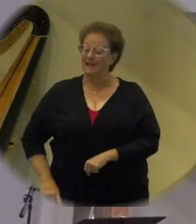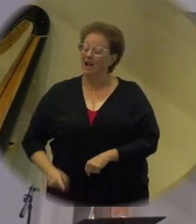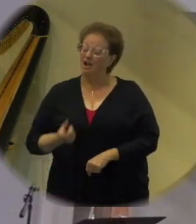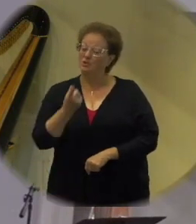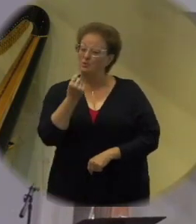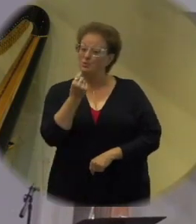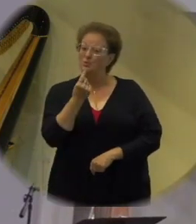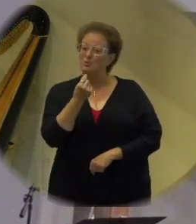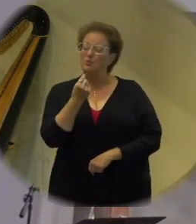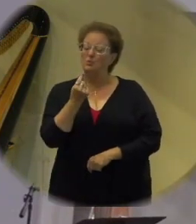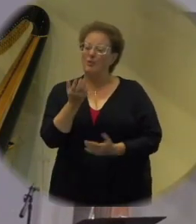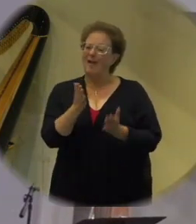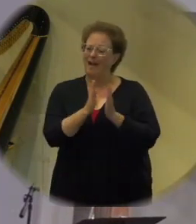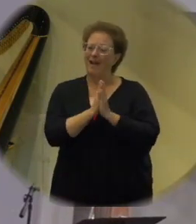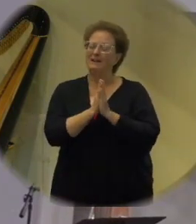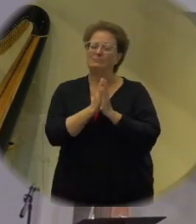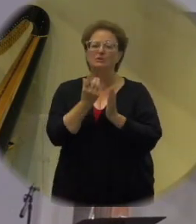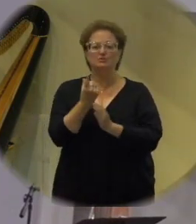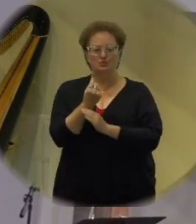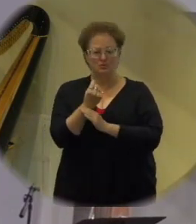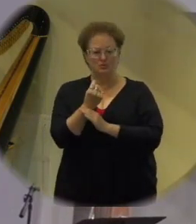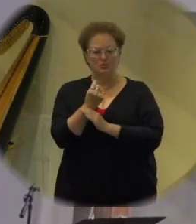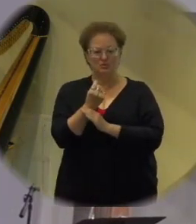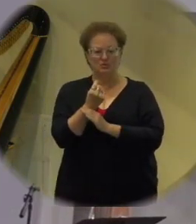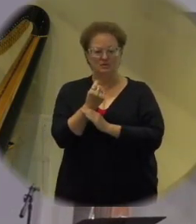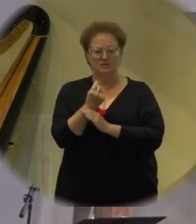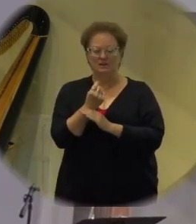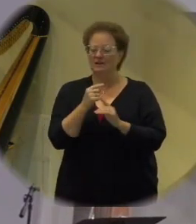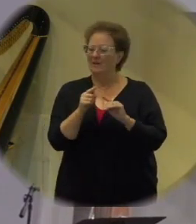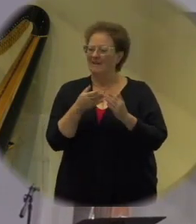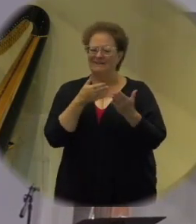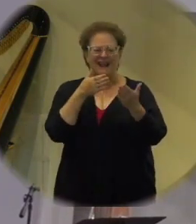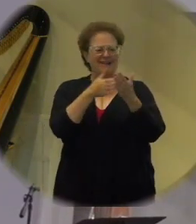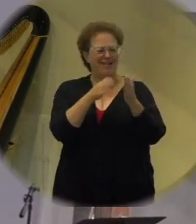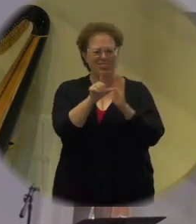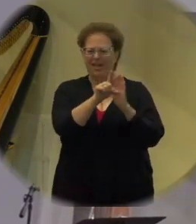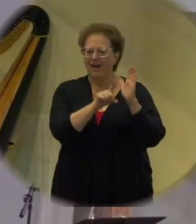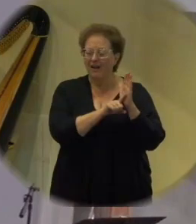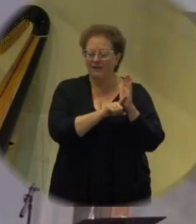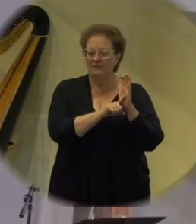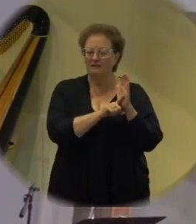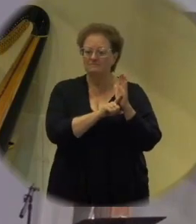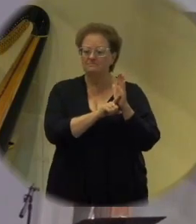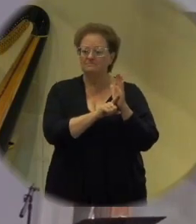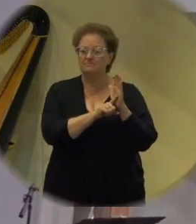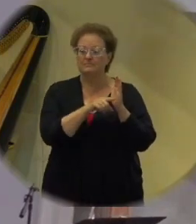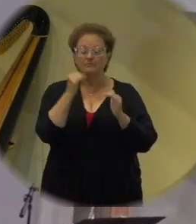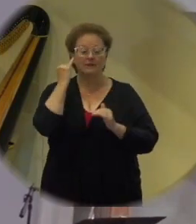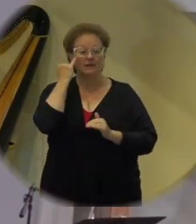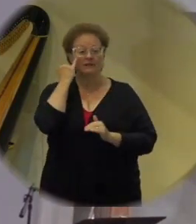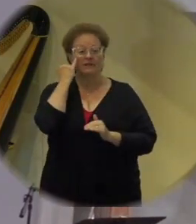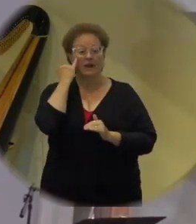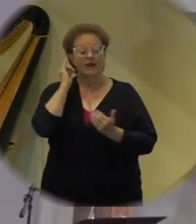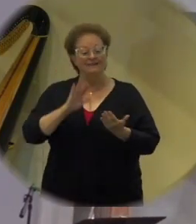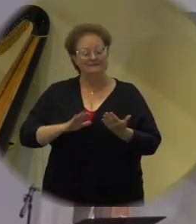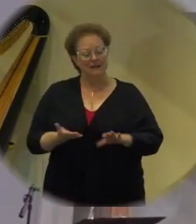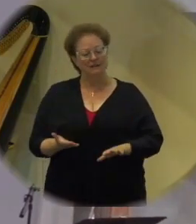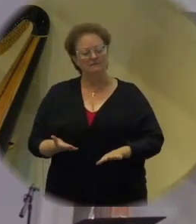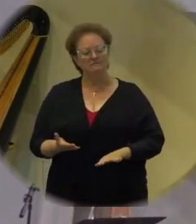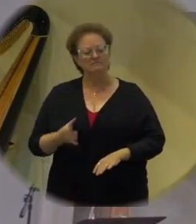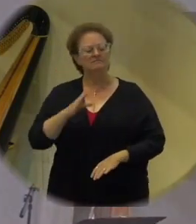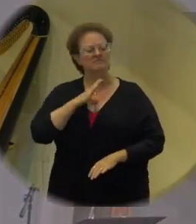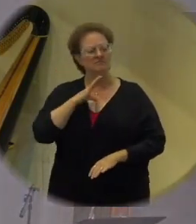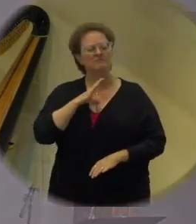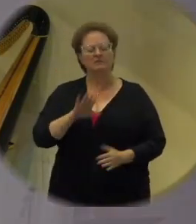do what you are asking me to do. But it's against the law. And if I die,